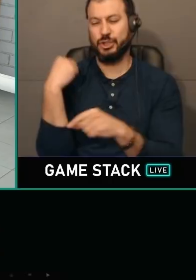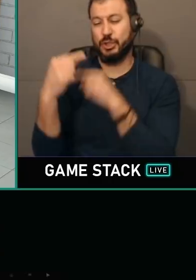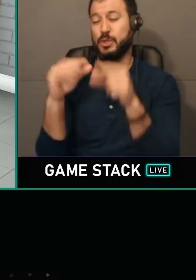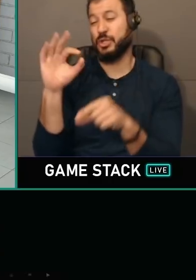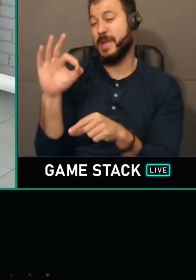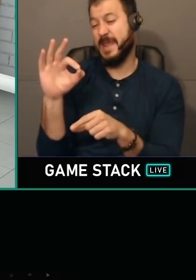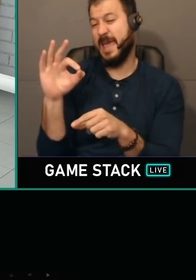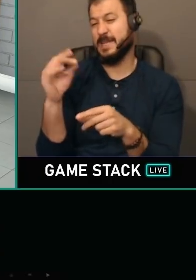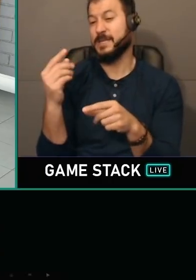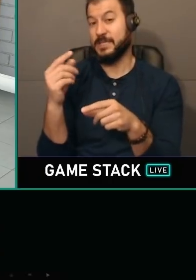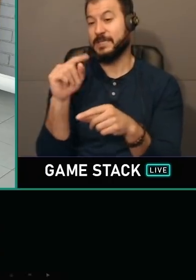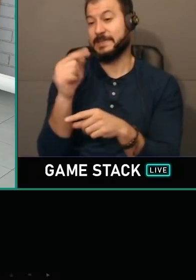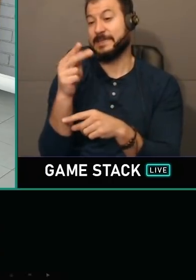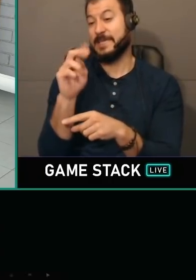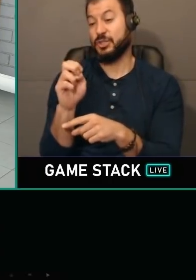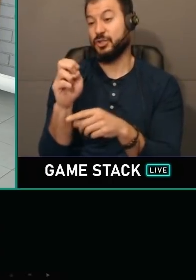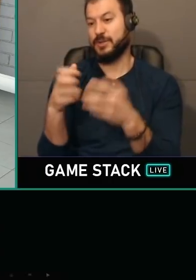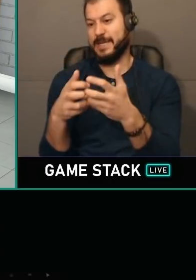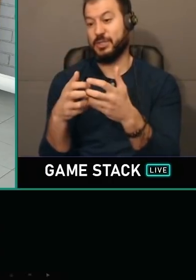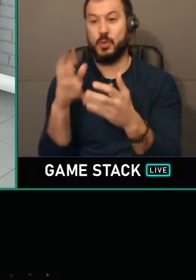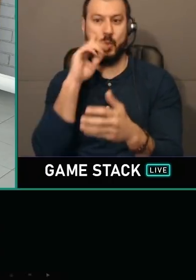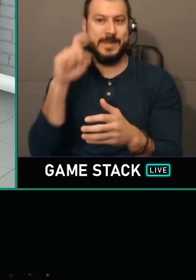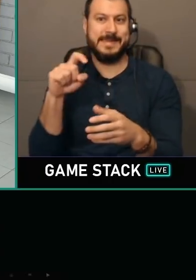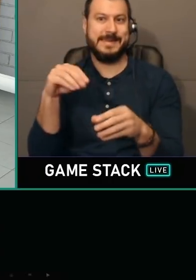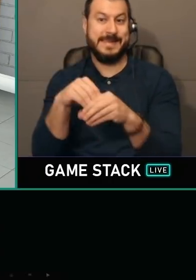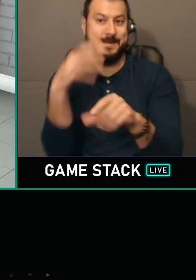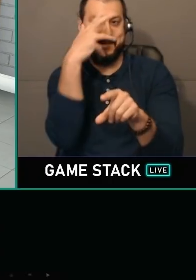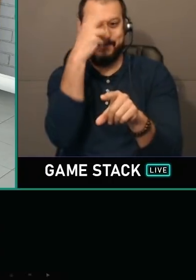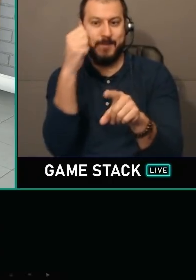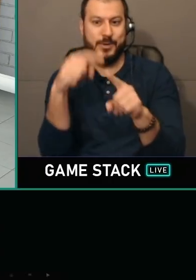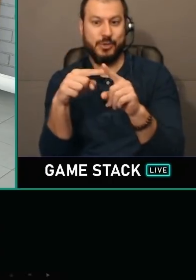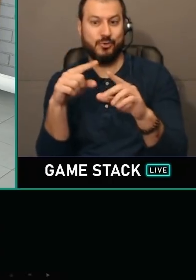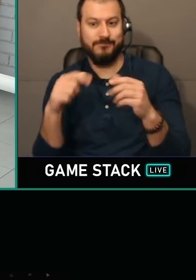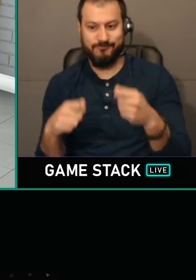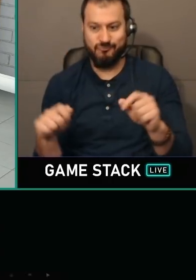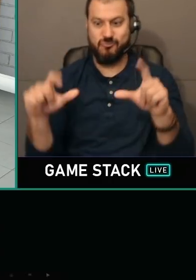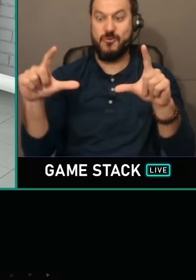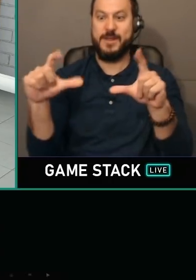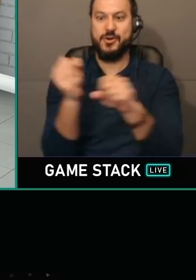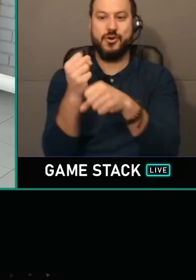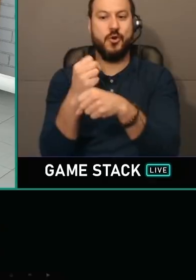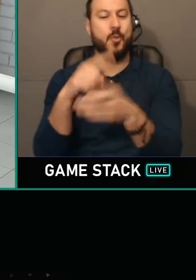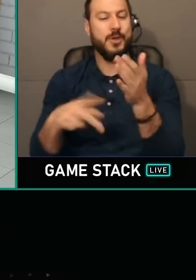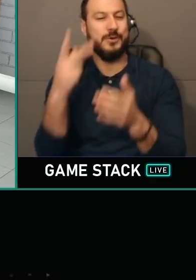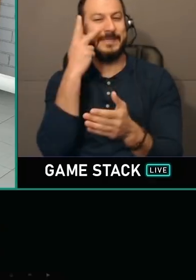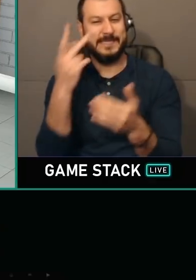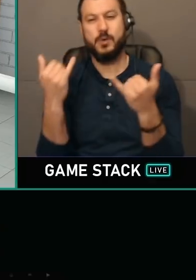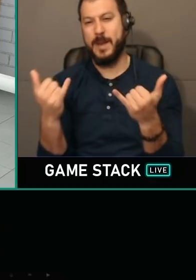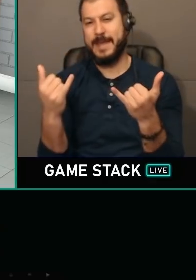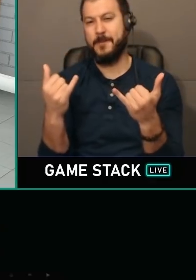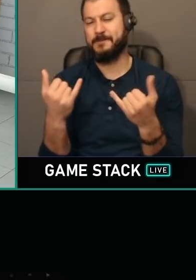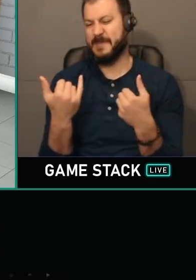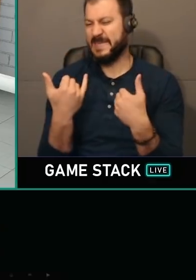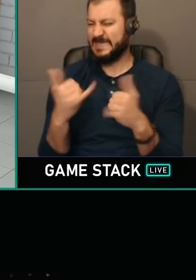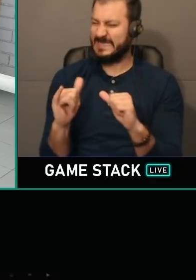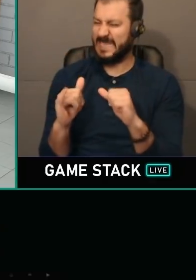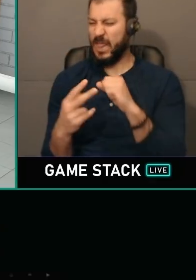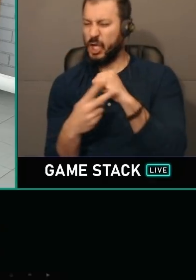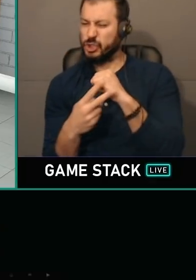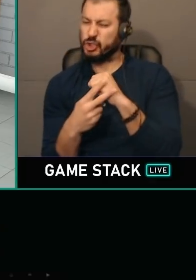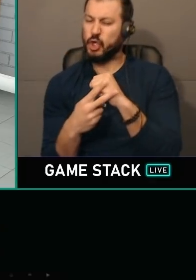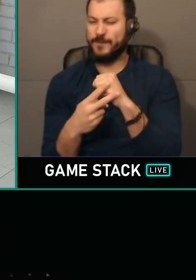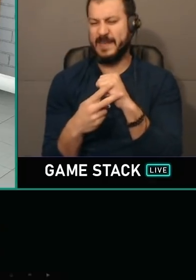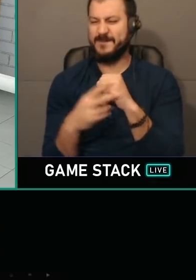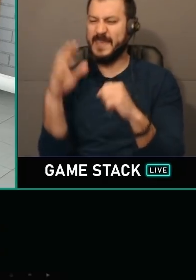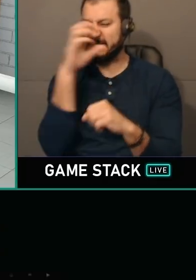texture streaming engine would need to have in memory to render what you're seeing right now. It's still a conservative estimate, by the way.